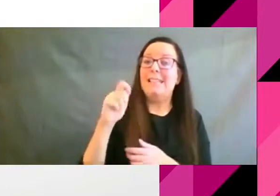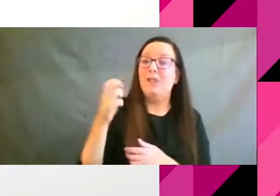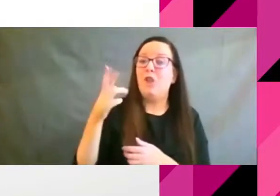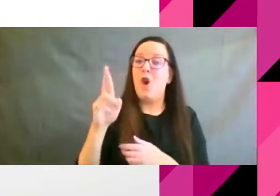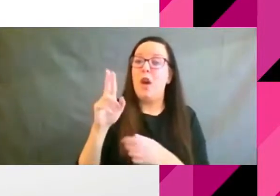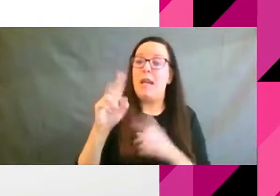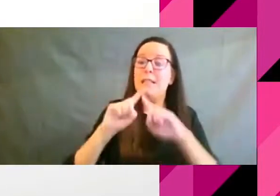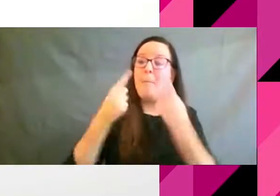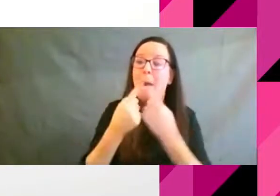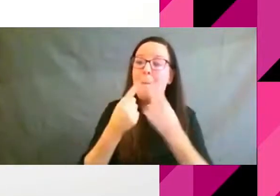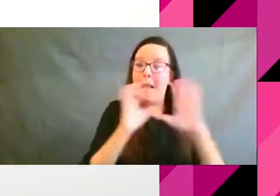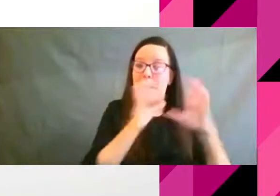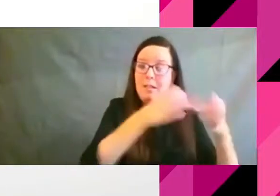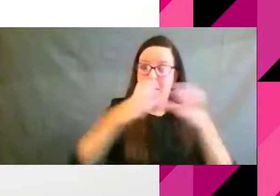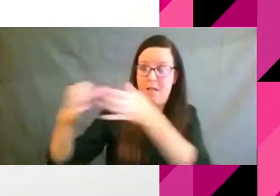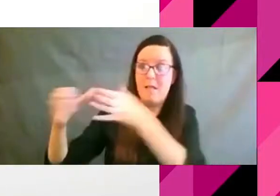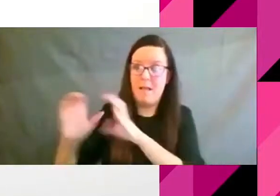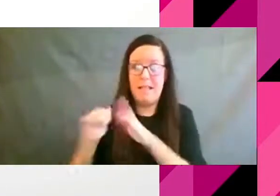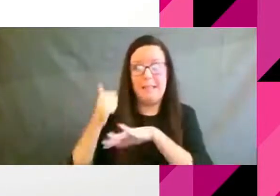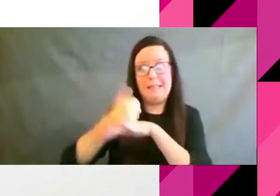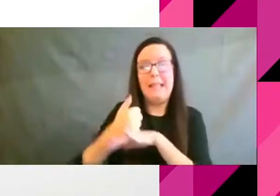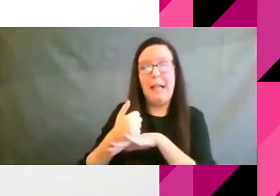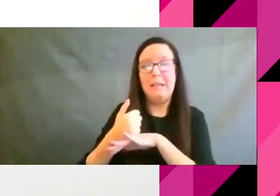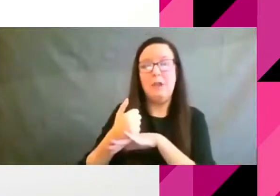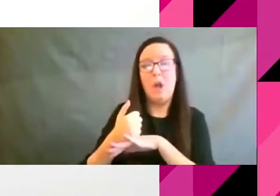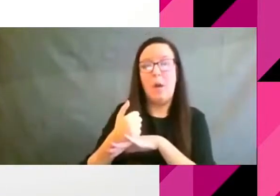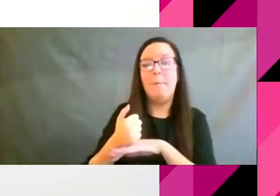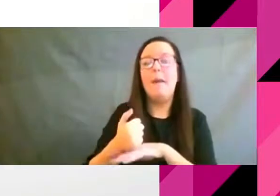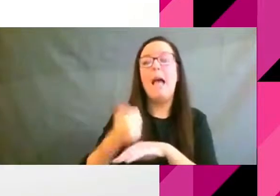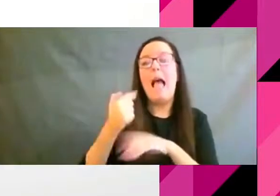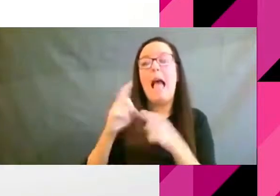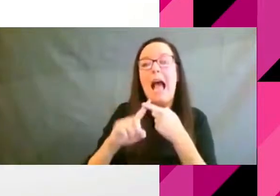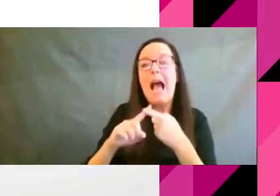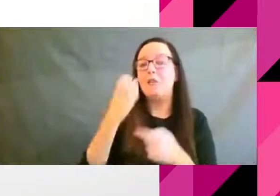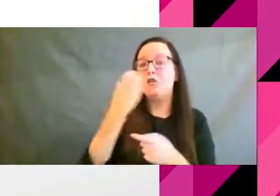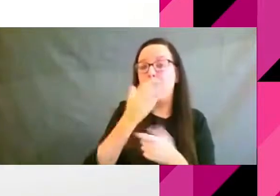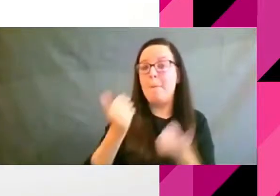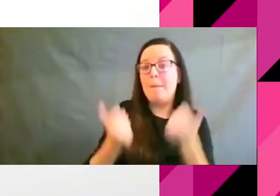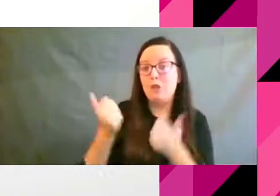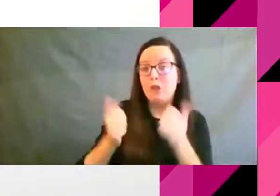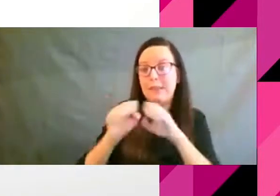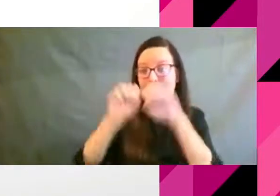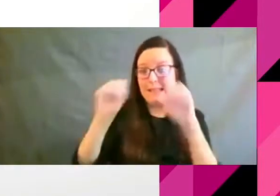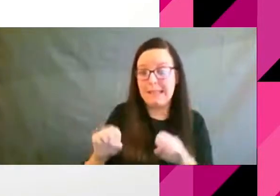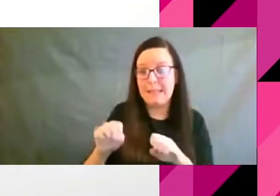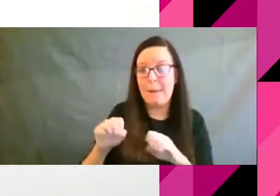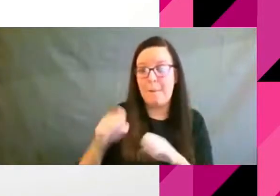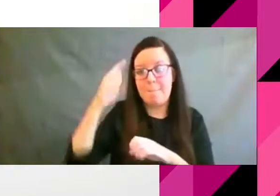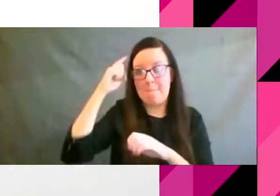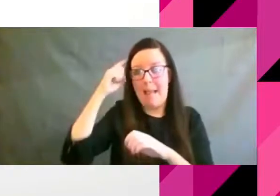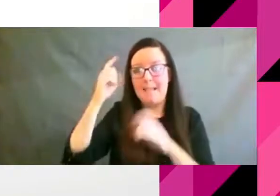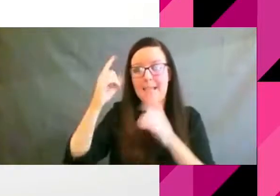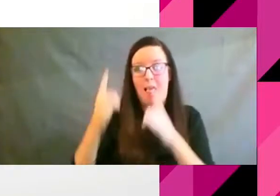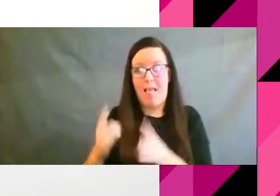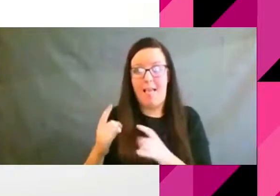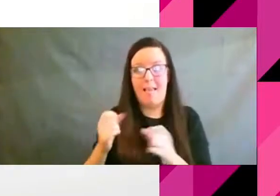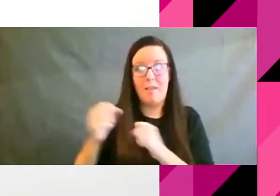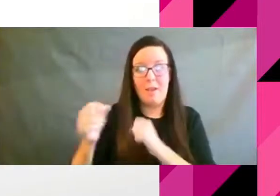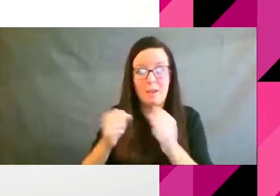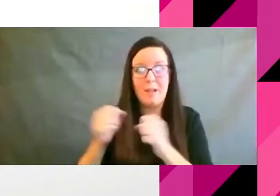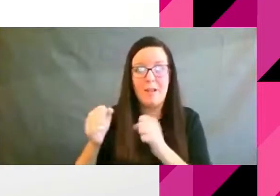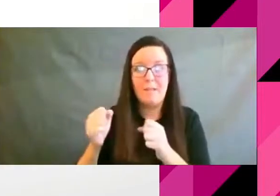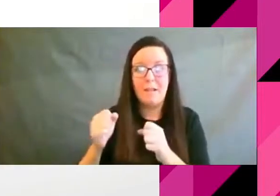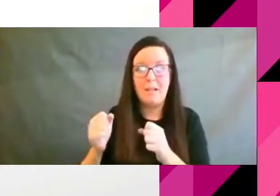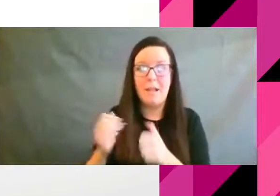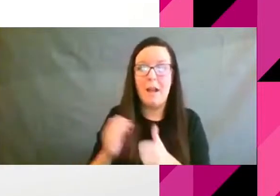2012 to consider issues arising from the interaction of the criminal justice system and mental health services. The group's first report identified on